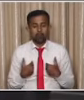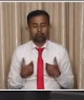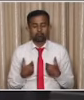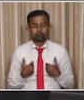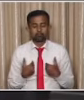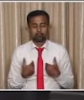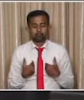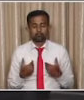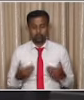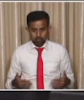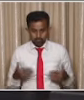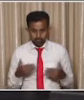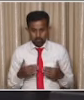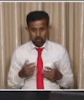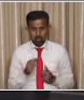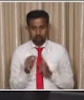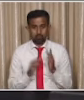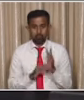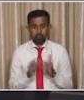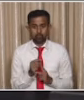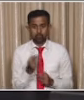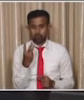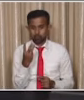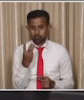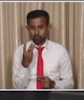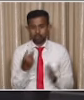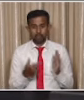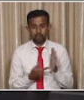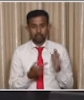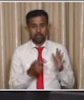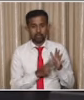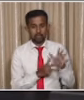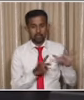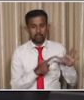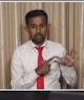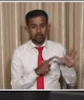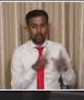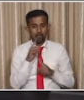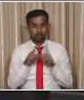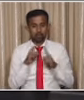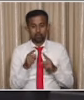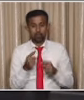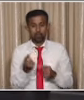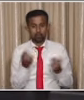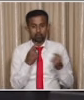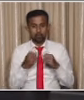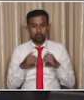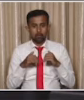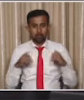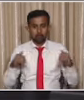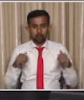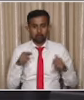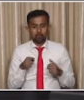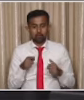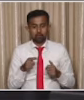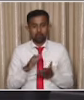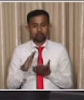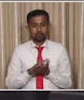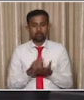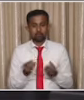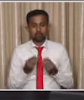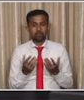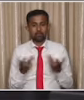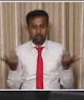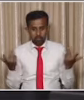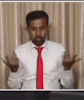spoke from the TNA. They all told we don't advocate for separatism. We advocate for maximum devolution